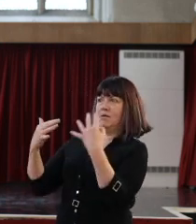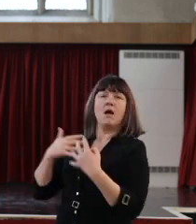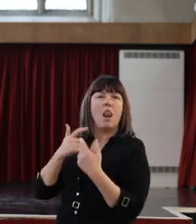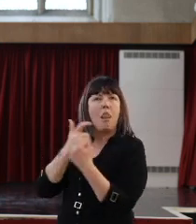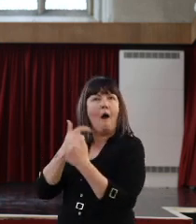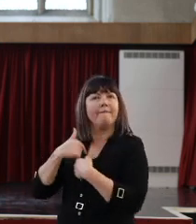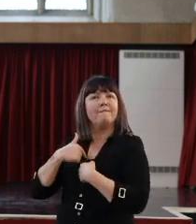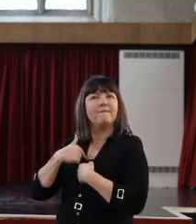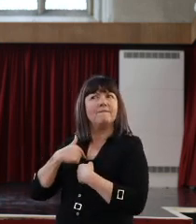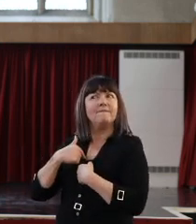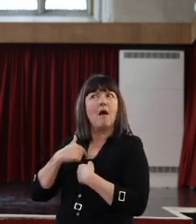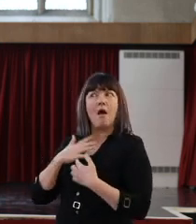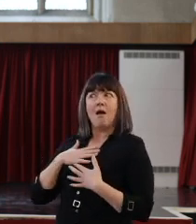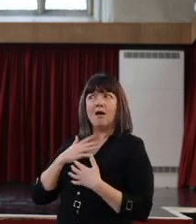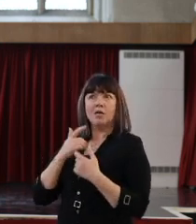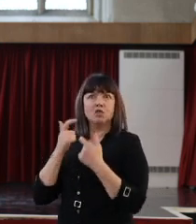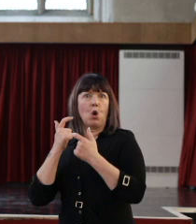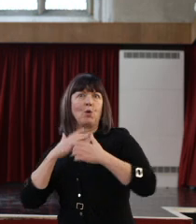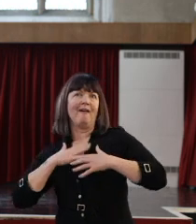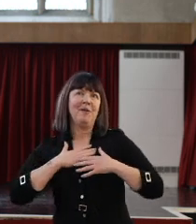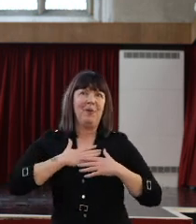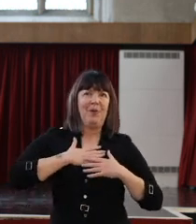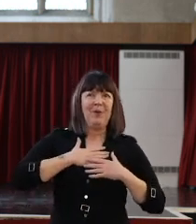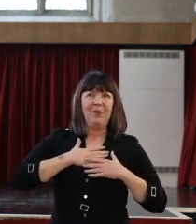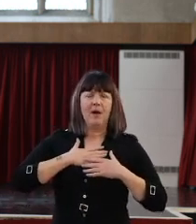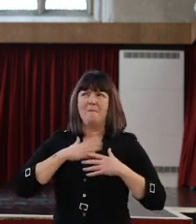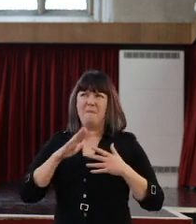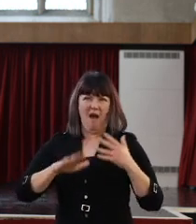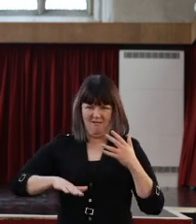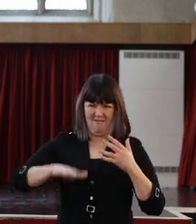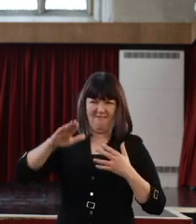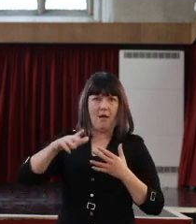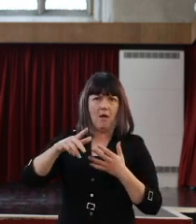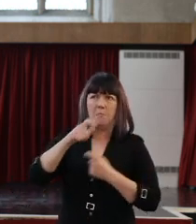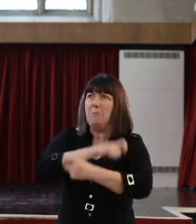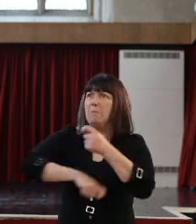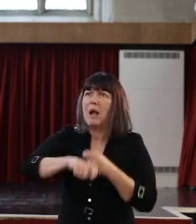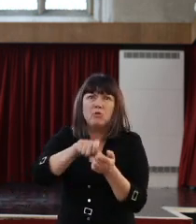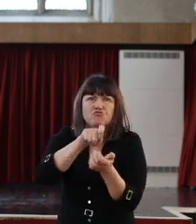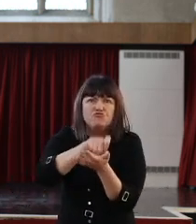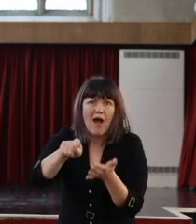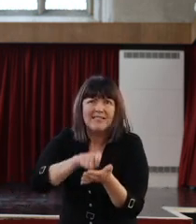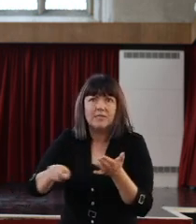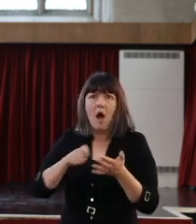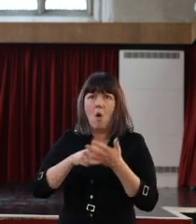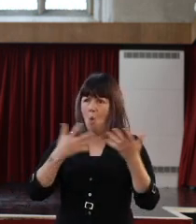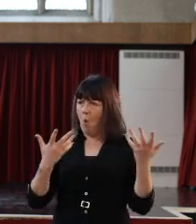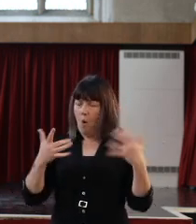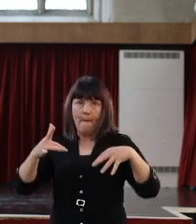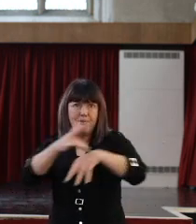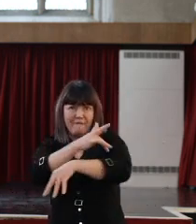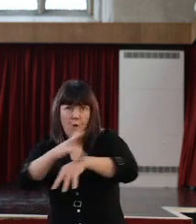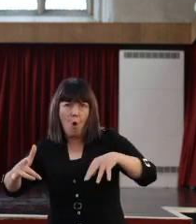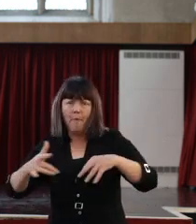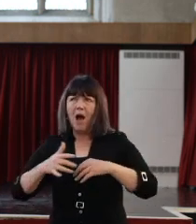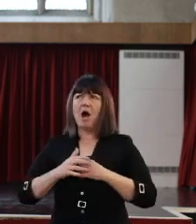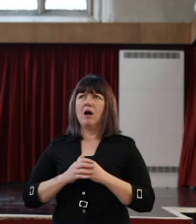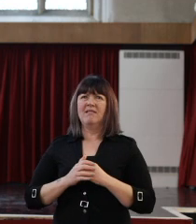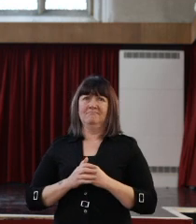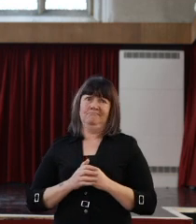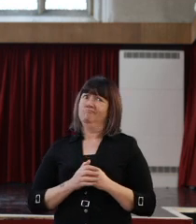scared of the world. But the idea of being a writer or a performer was as ludicrous as saying I wanted to go and live on